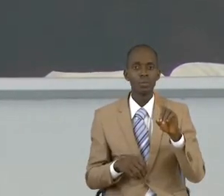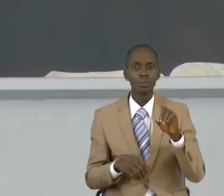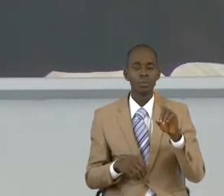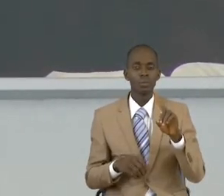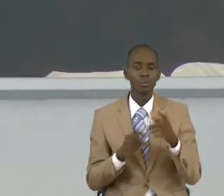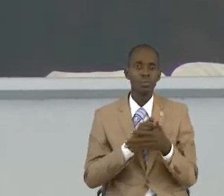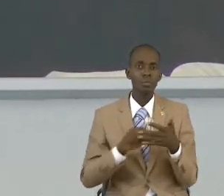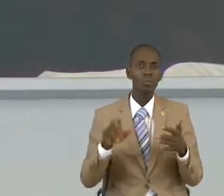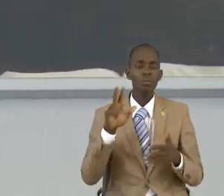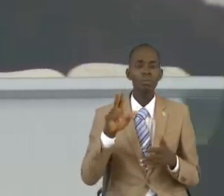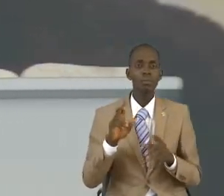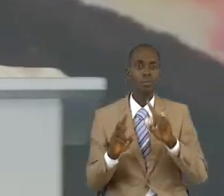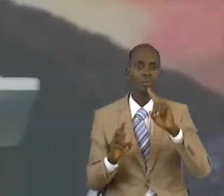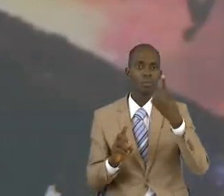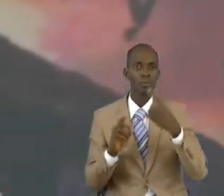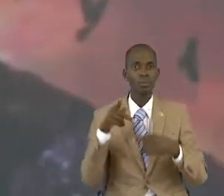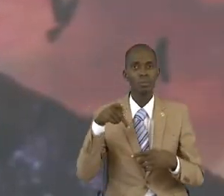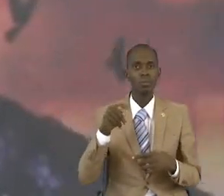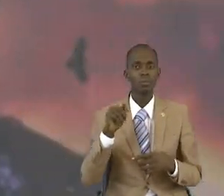First Peter